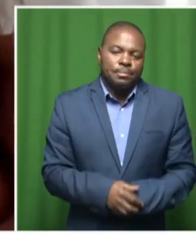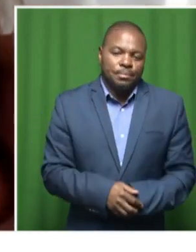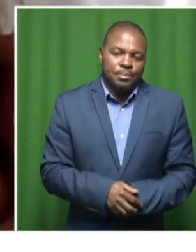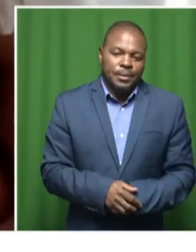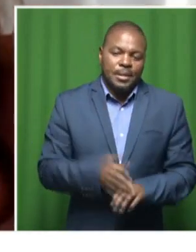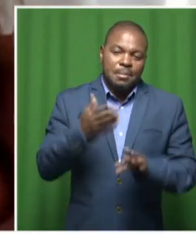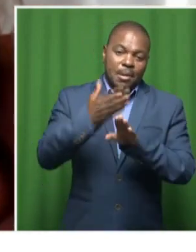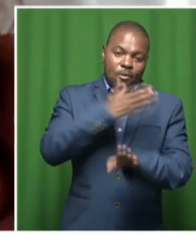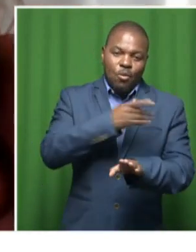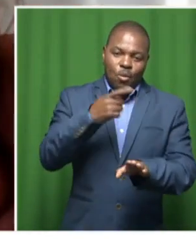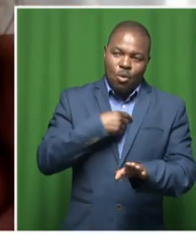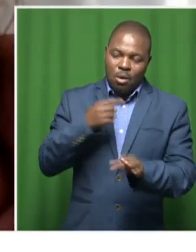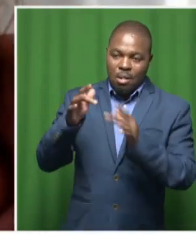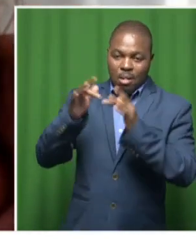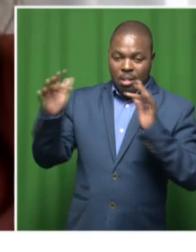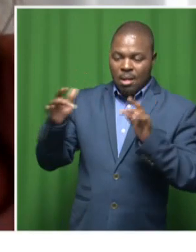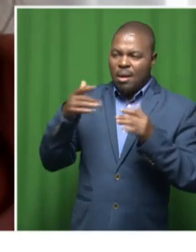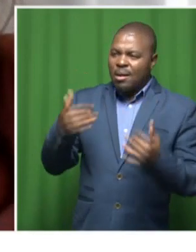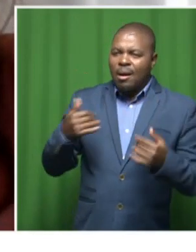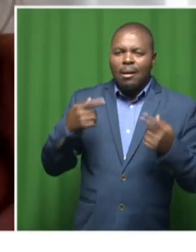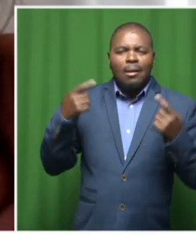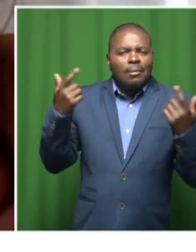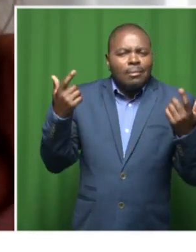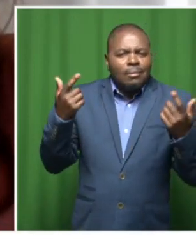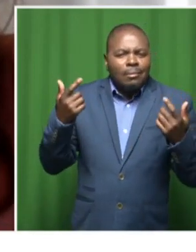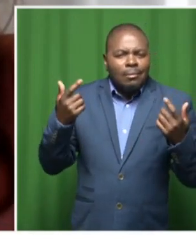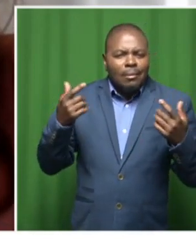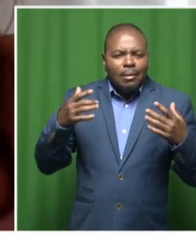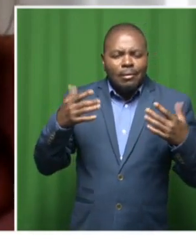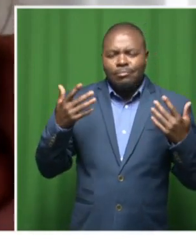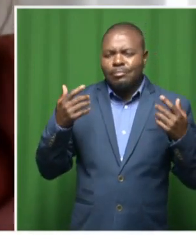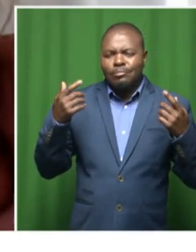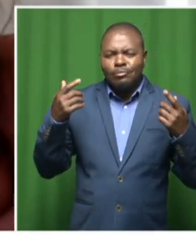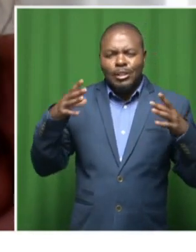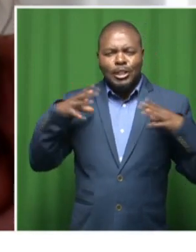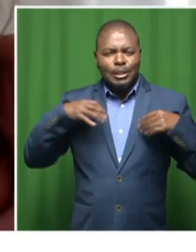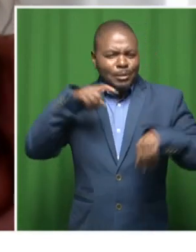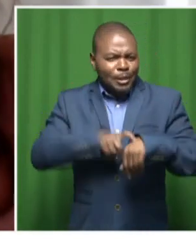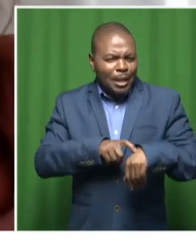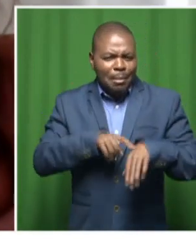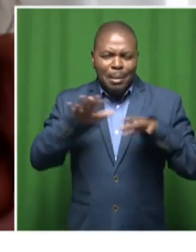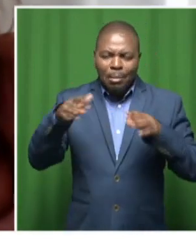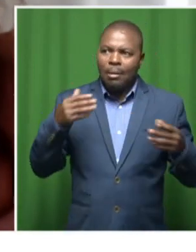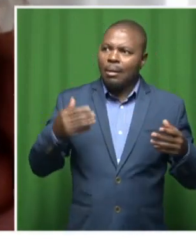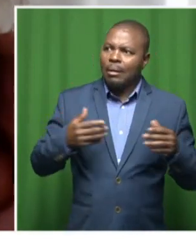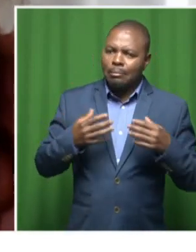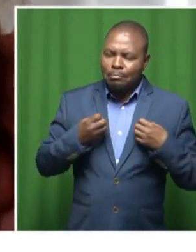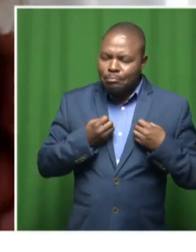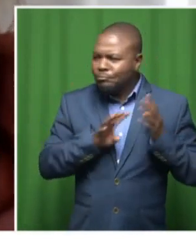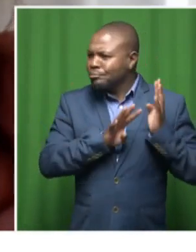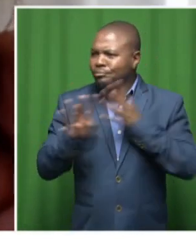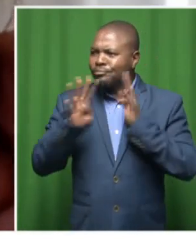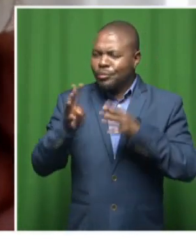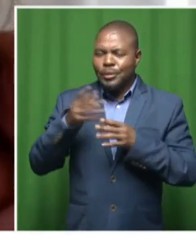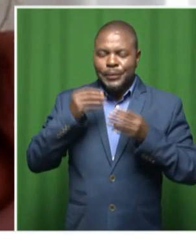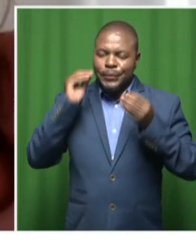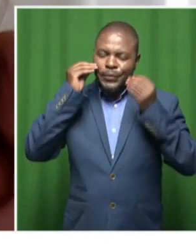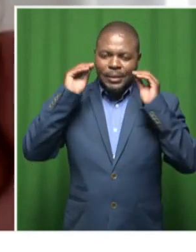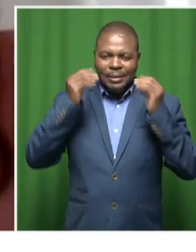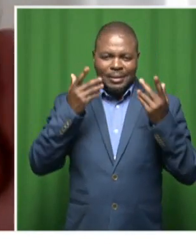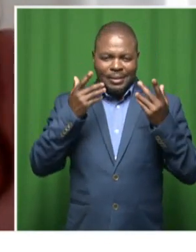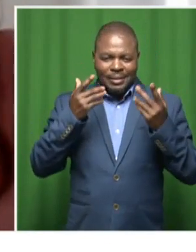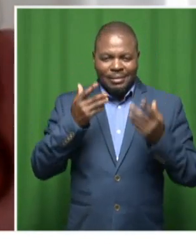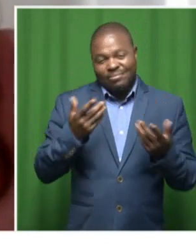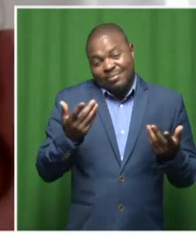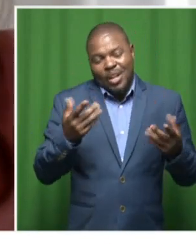I let you go, why is the festive season such a popular time for cosmetic surgery? Yeah, so it's a booming industry, especially during